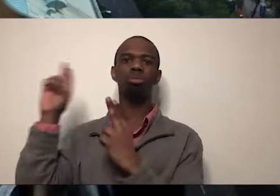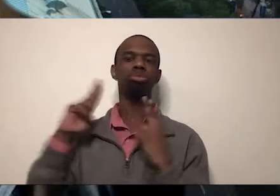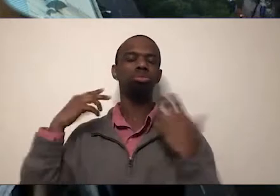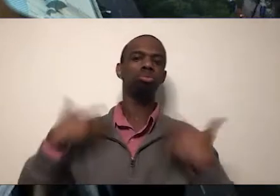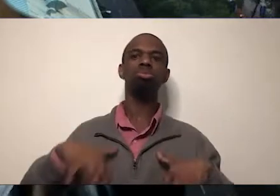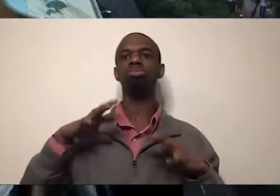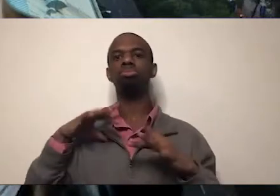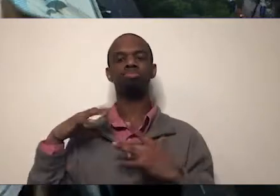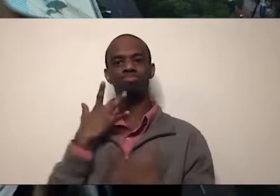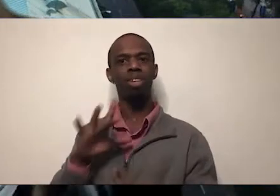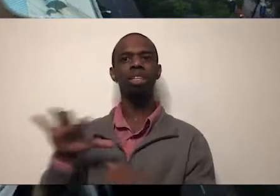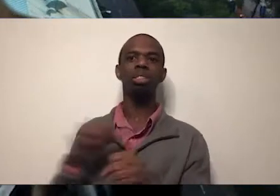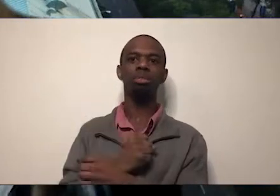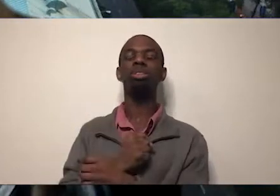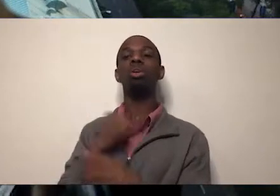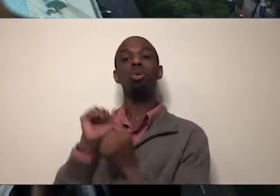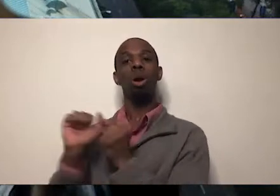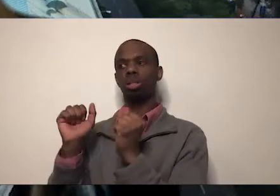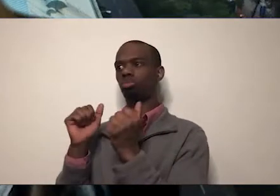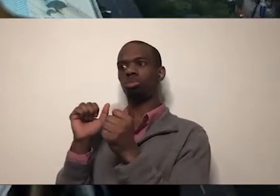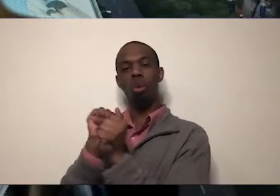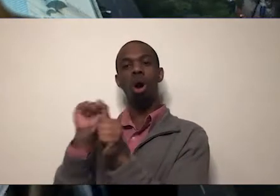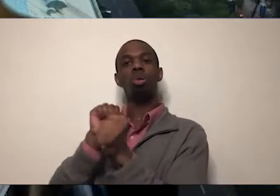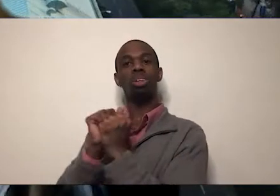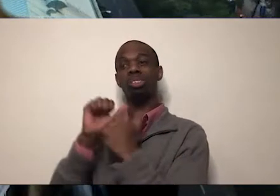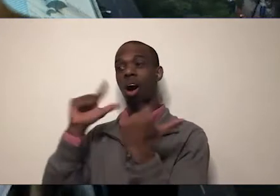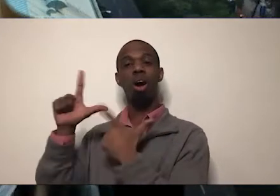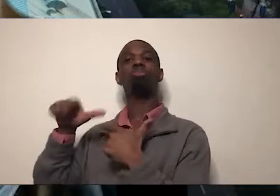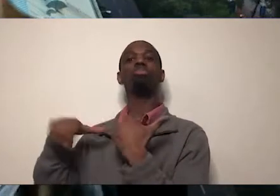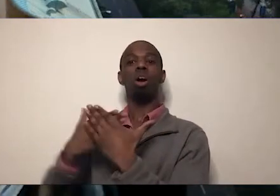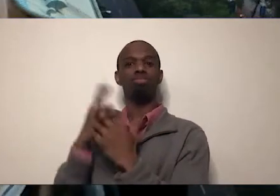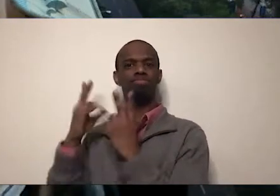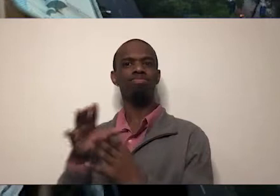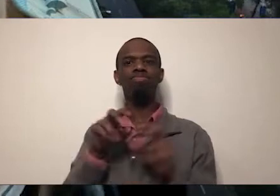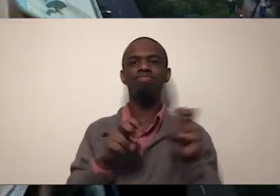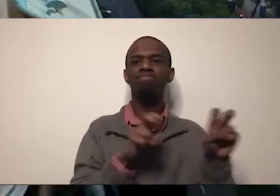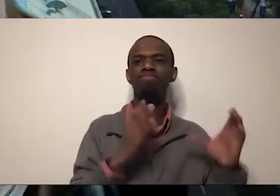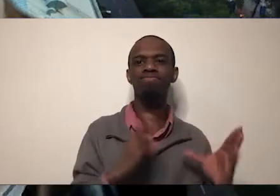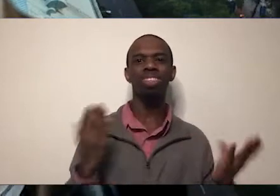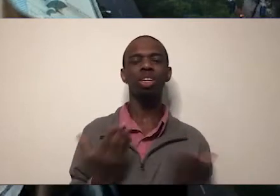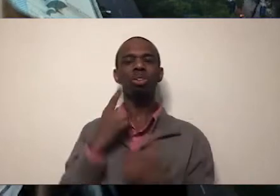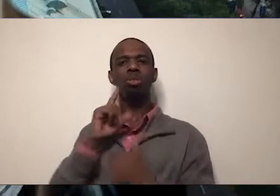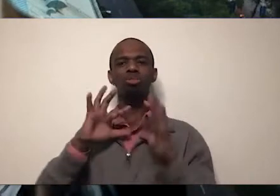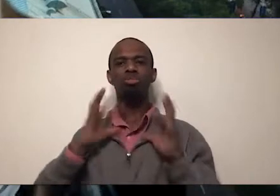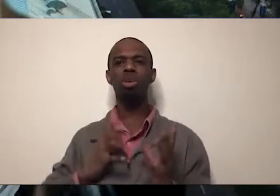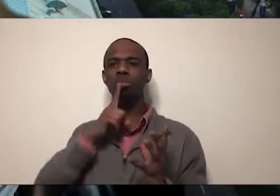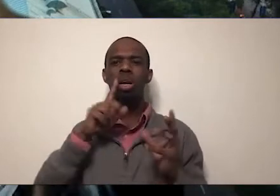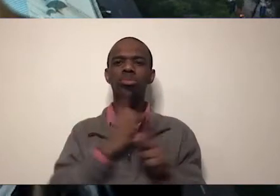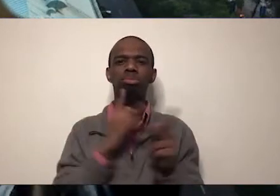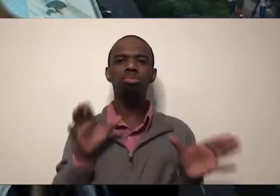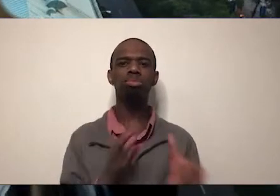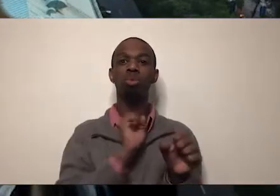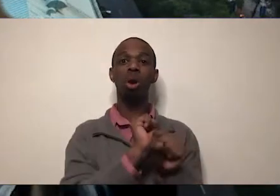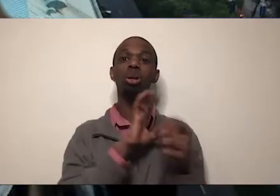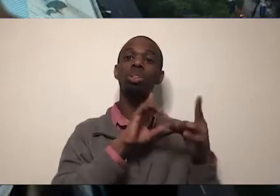builds on the incredible and thought-provoking work of Tomás Saraceno. So thank you to both the SHED team and Studio Saraceno for